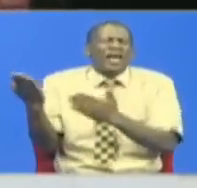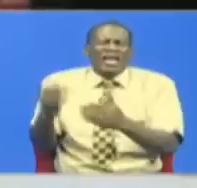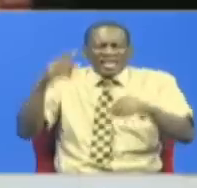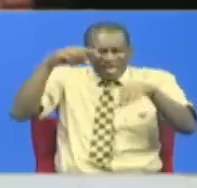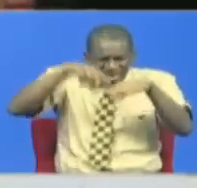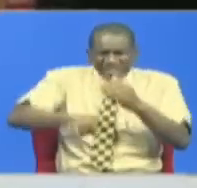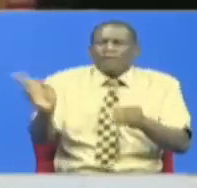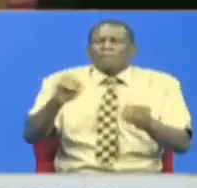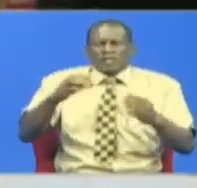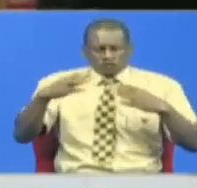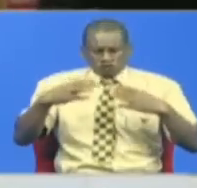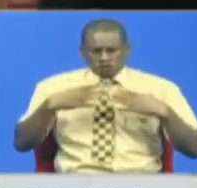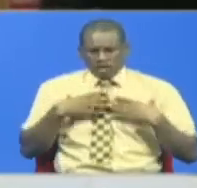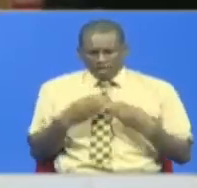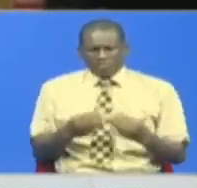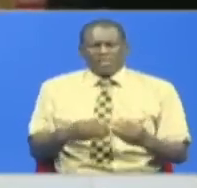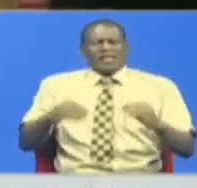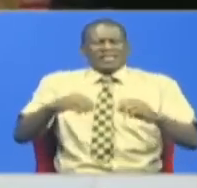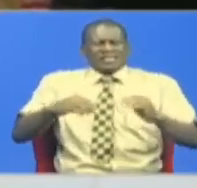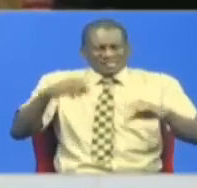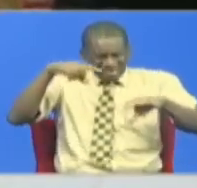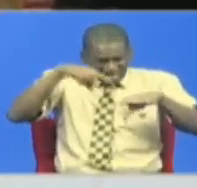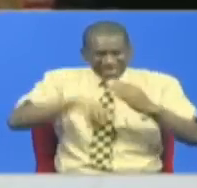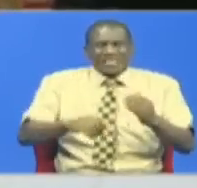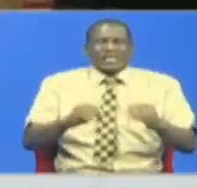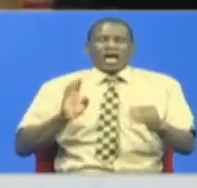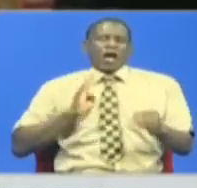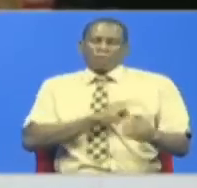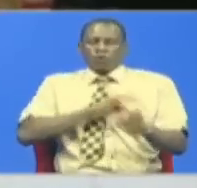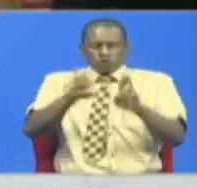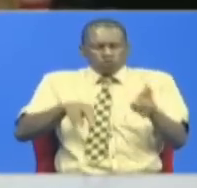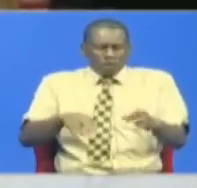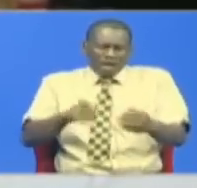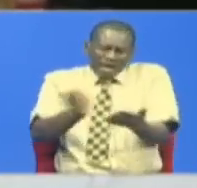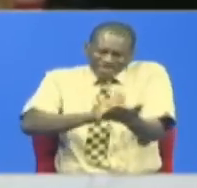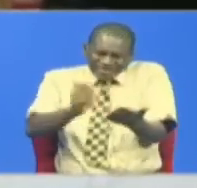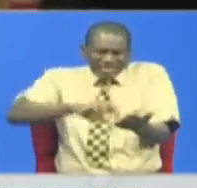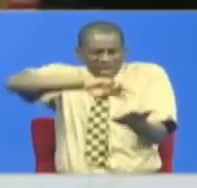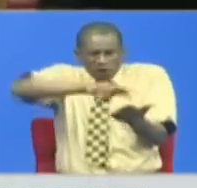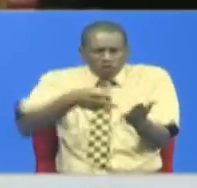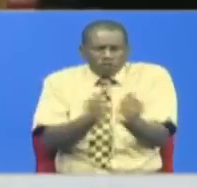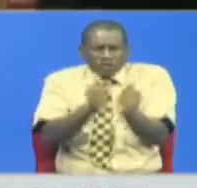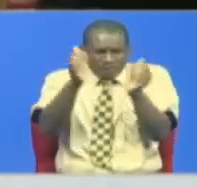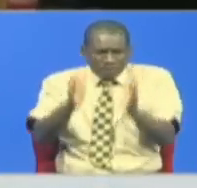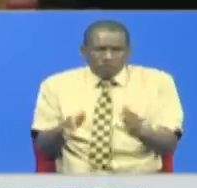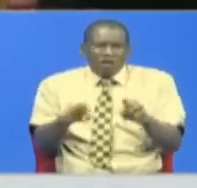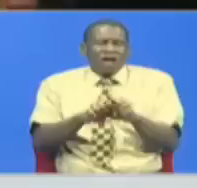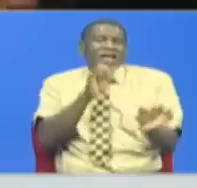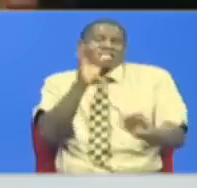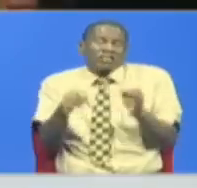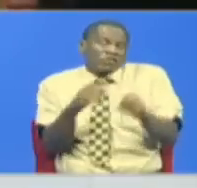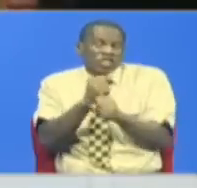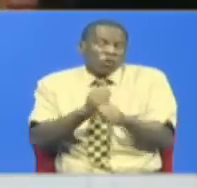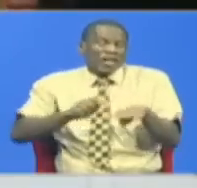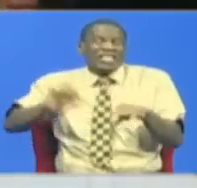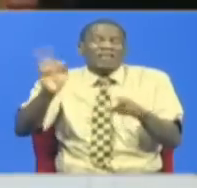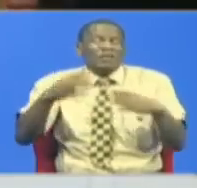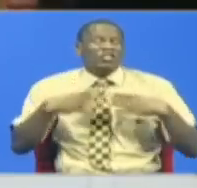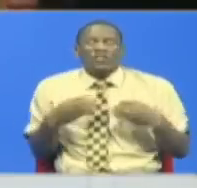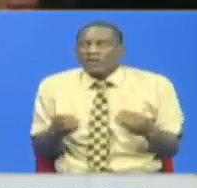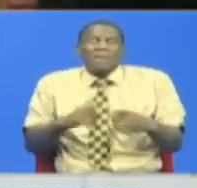sit somewhere in a boardroom, and do a deal with somebody and sign a contract as if they are officials at the Ministry of